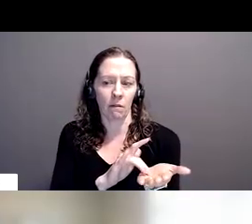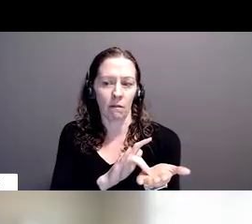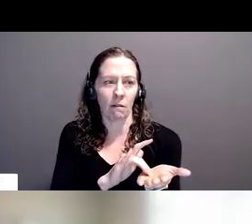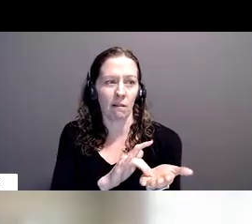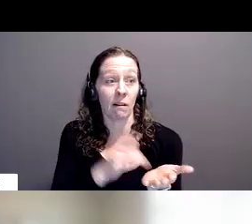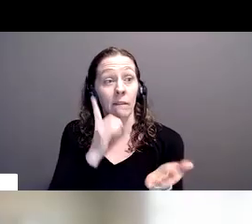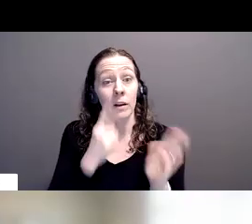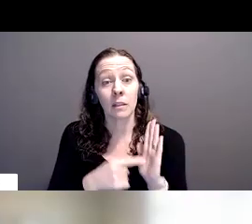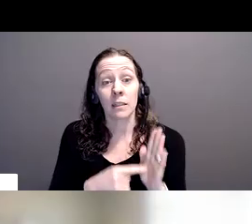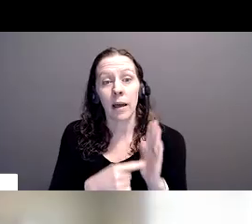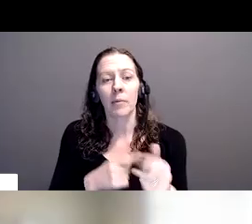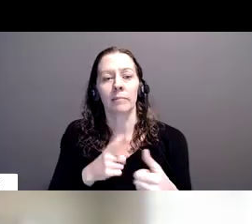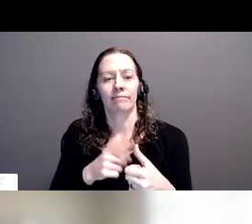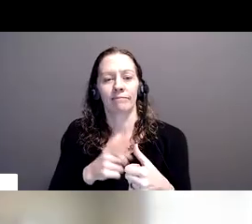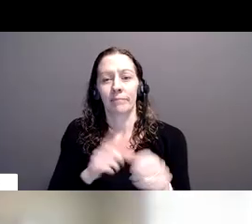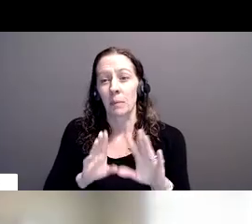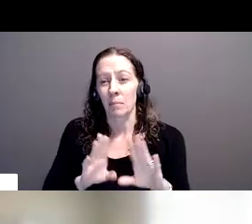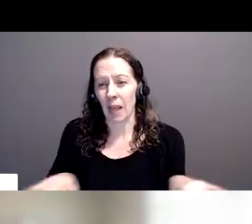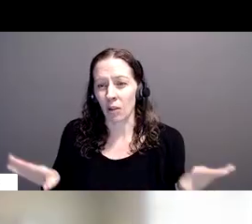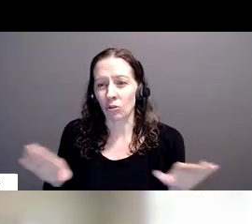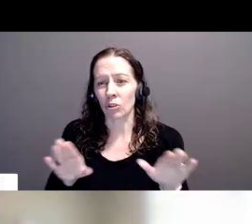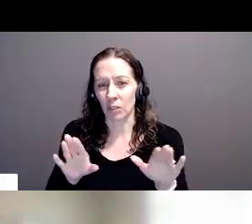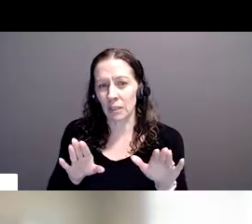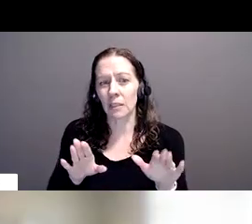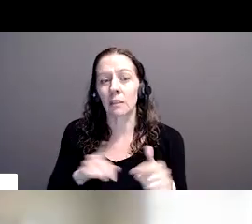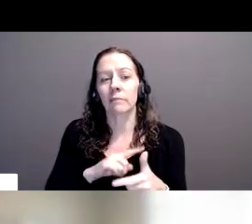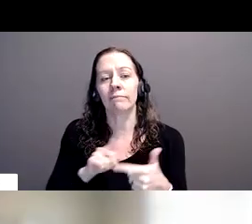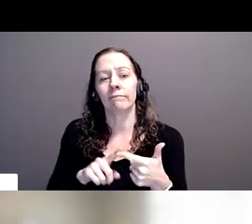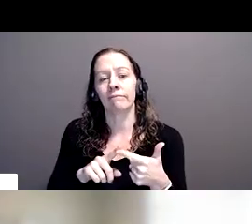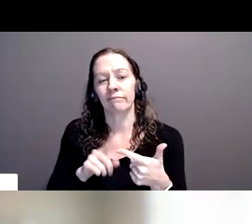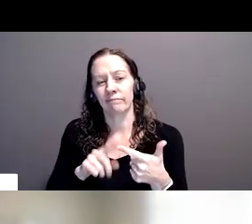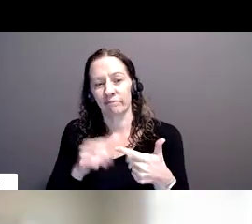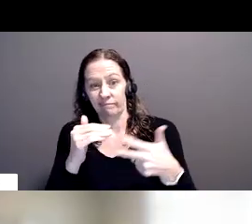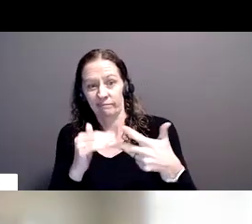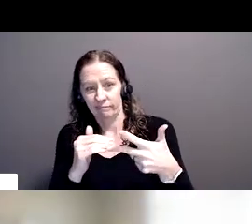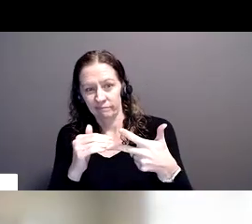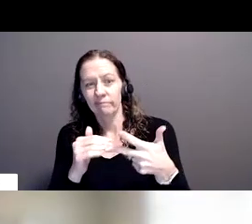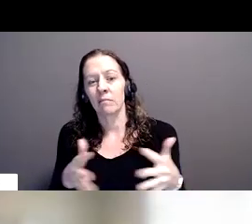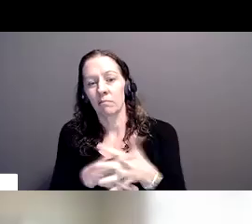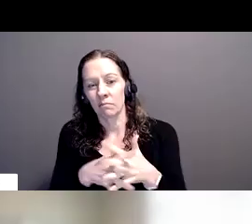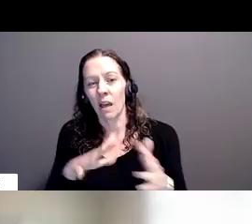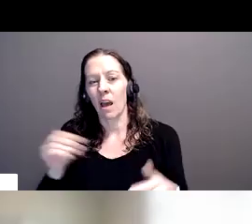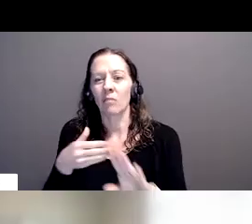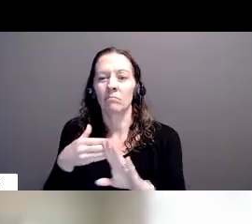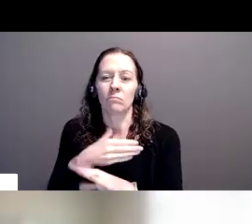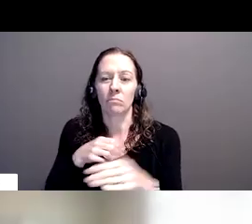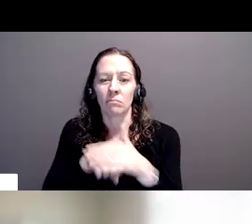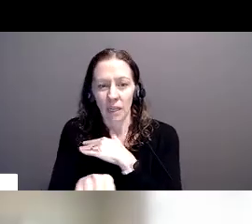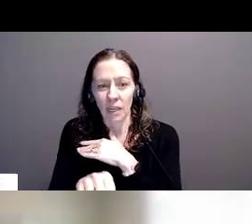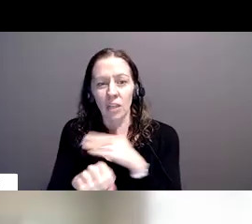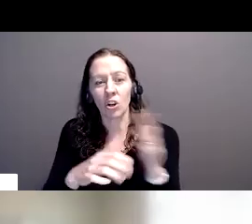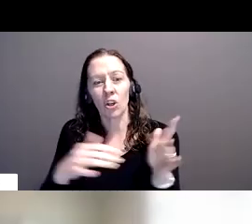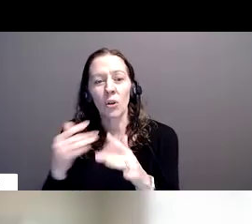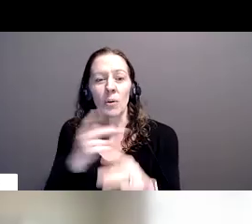such as the Pediatric Death Review Committee, Obstetrics and Perinatal Patient Safety. But also you can see we have